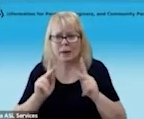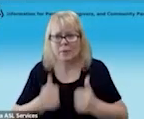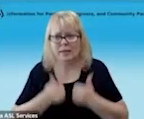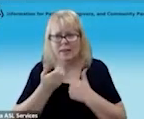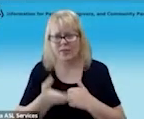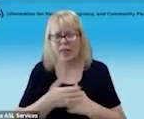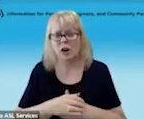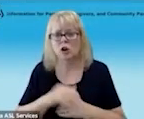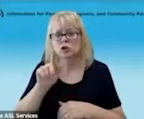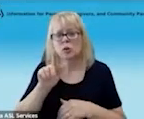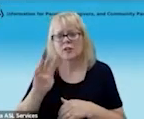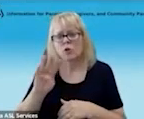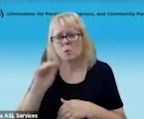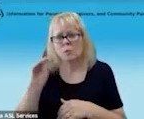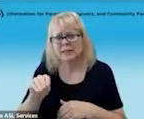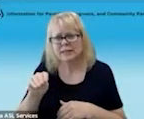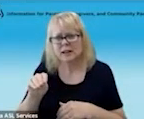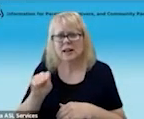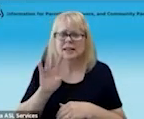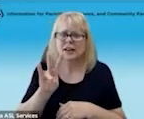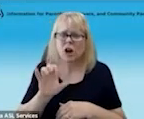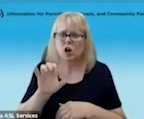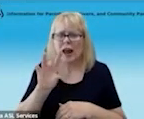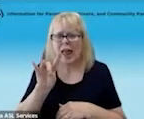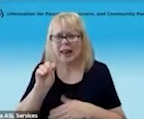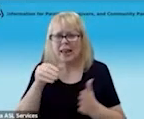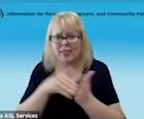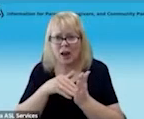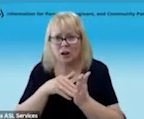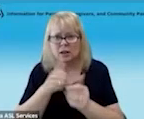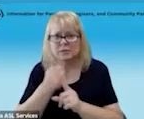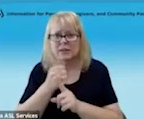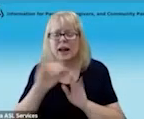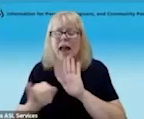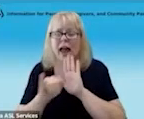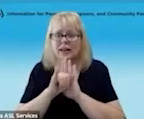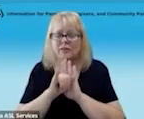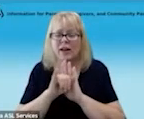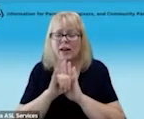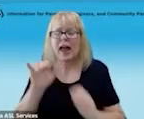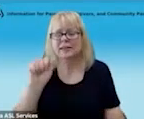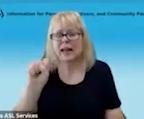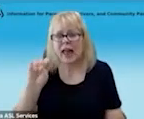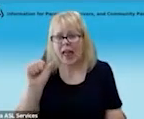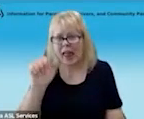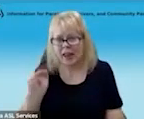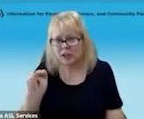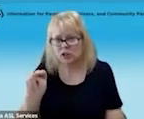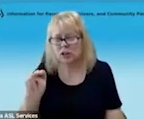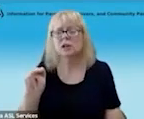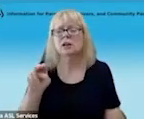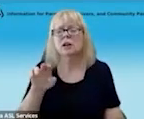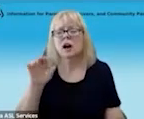the sixth most populous county in the United States with over 3.2 million residents, and of which